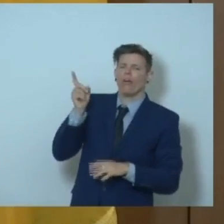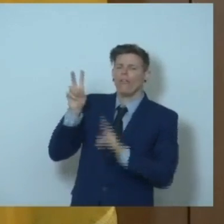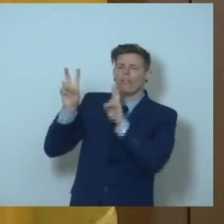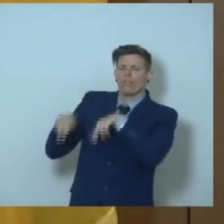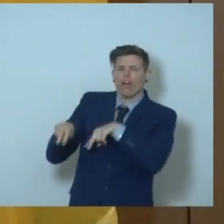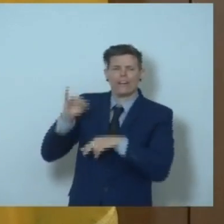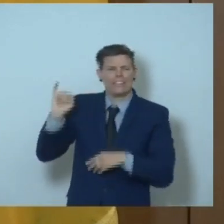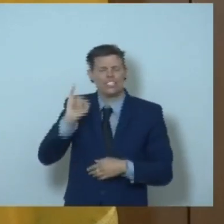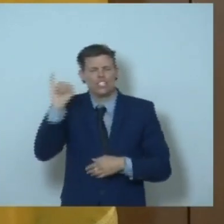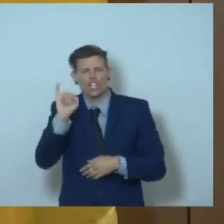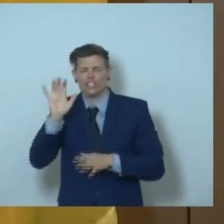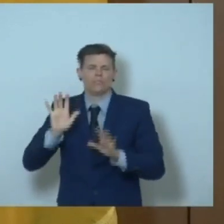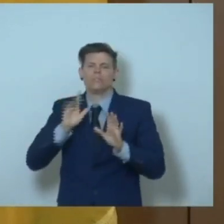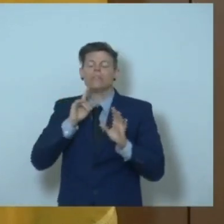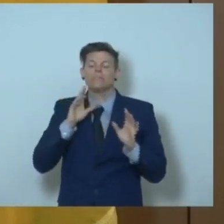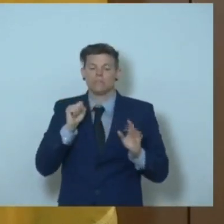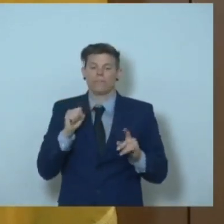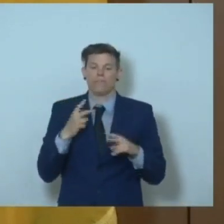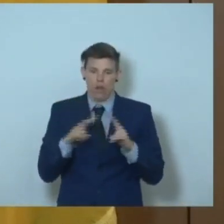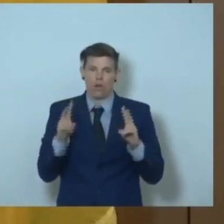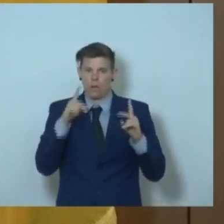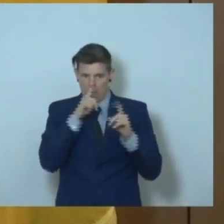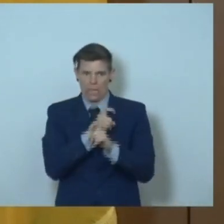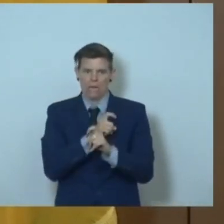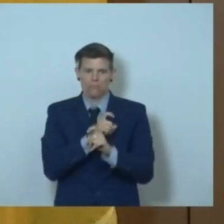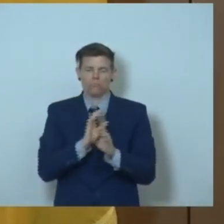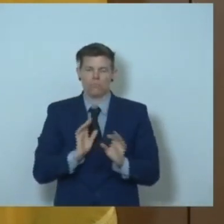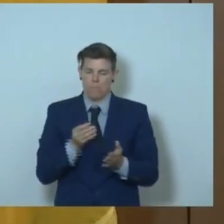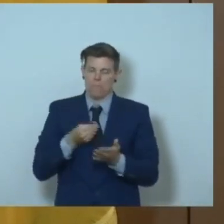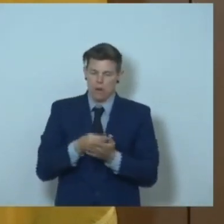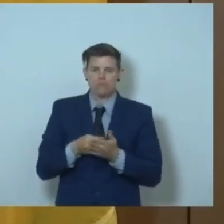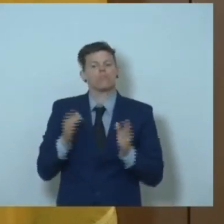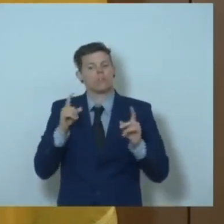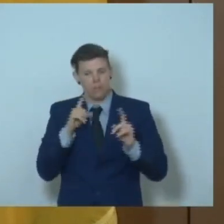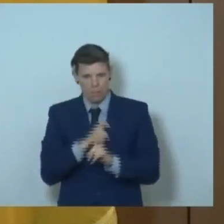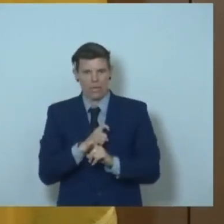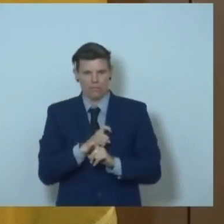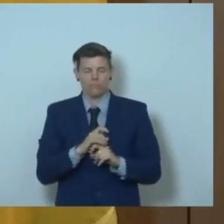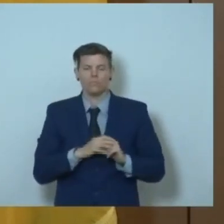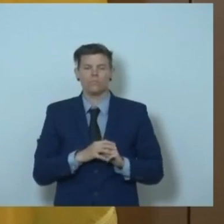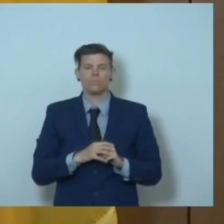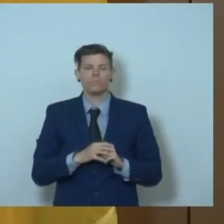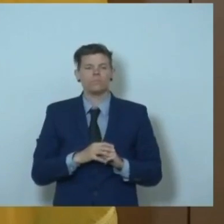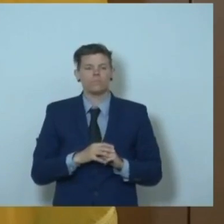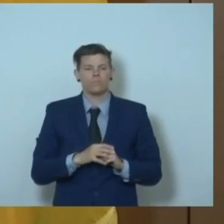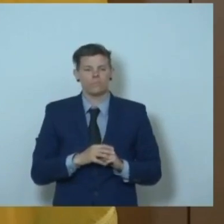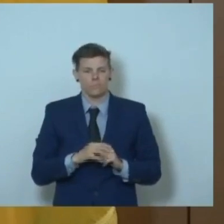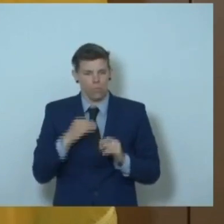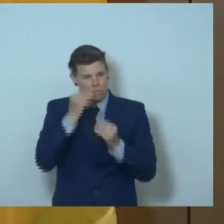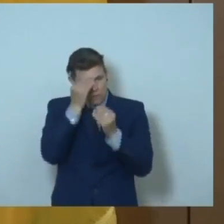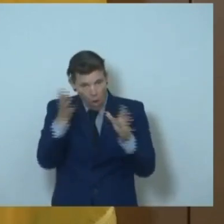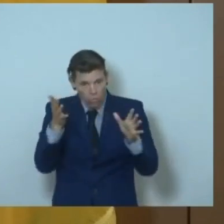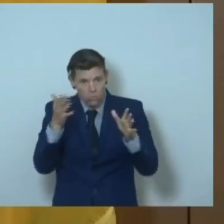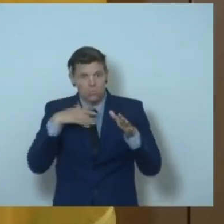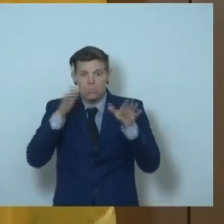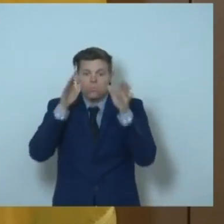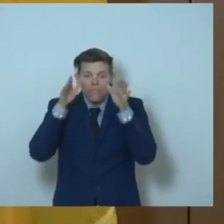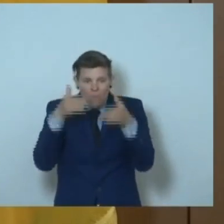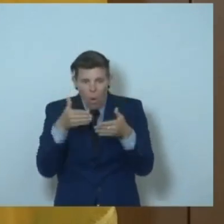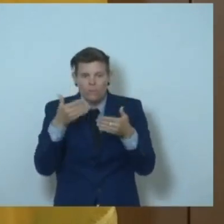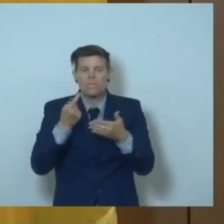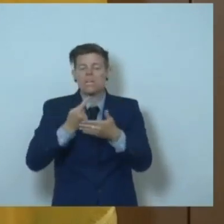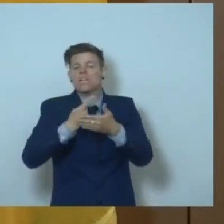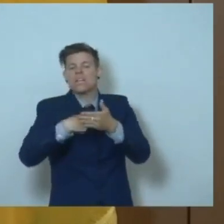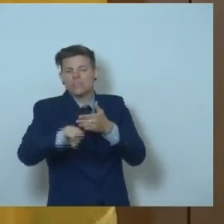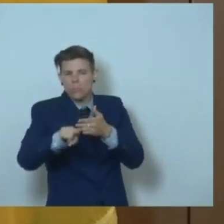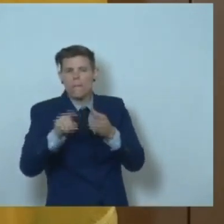efforts, and I appreciate your raising it for New Mexicans. And maybe we can focus a little bit on that for the next week and talk about where we